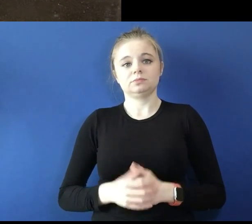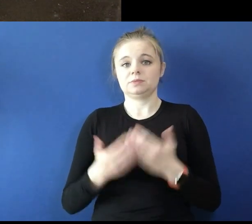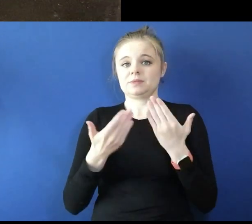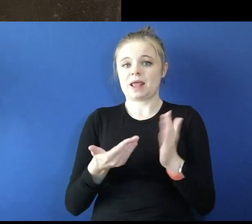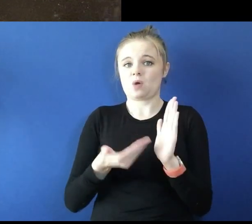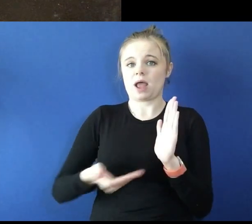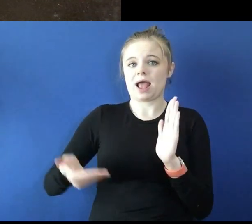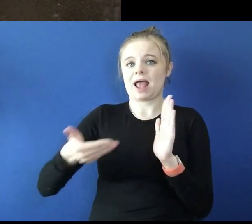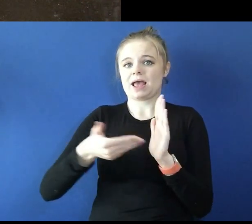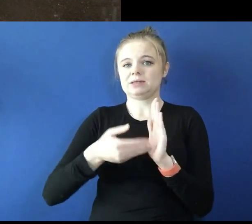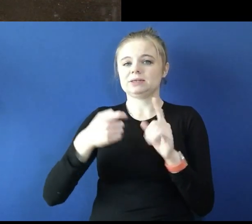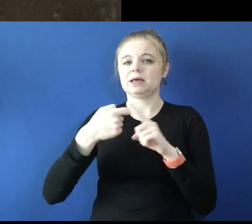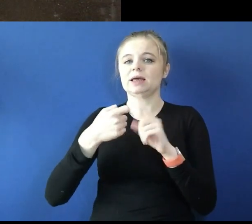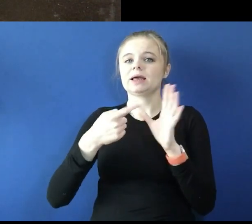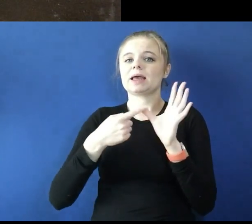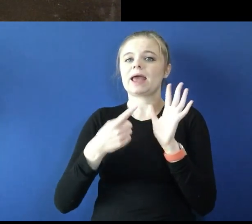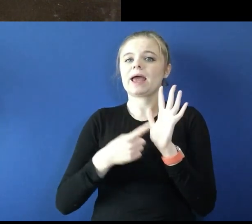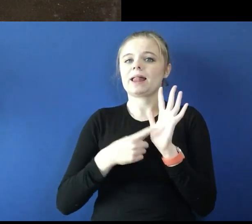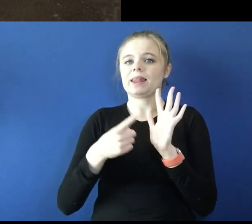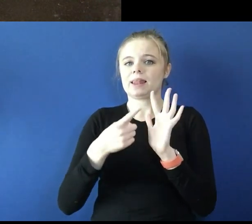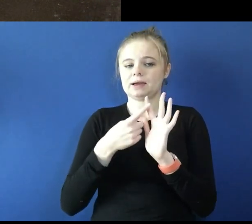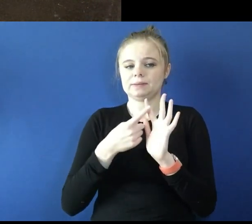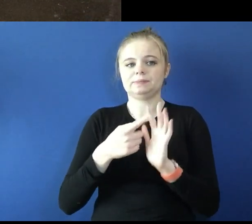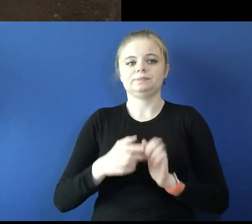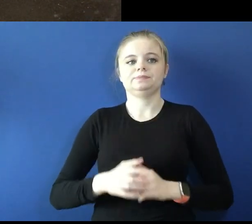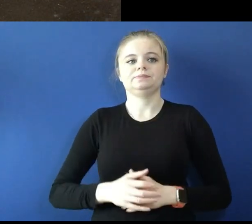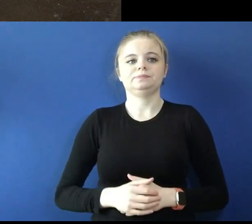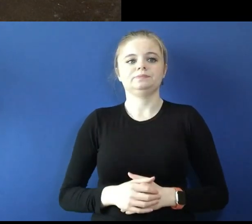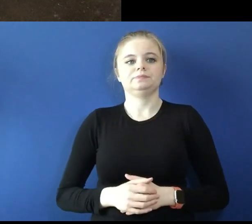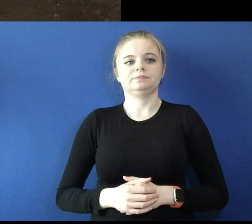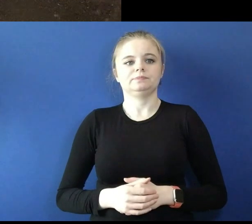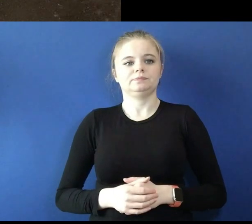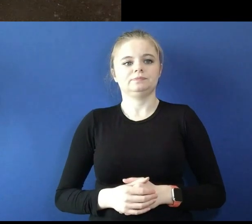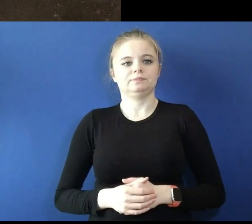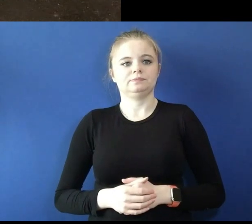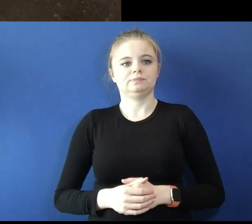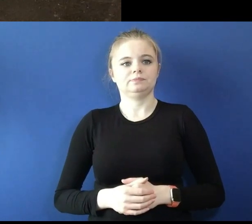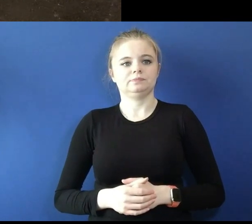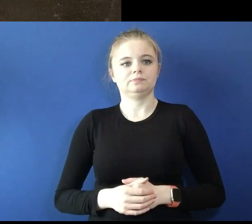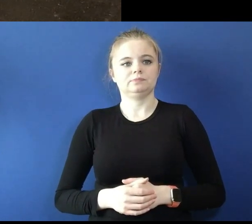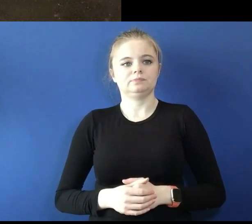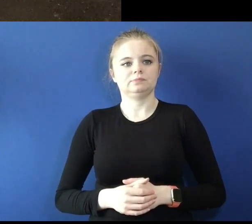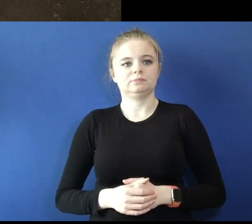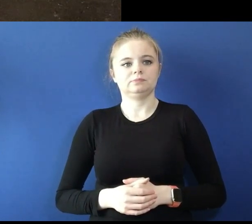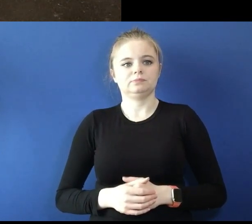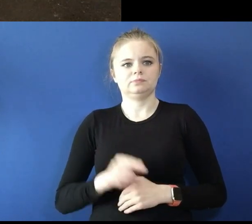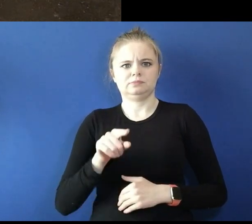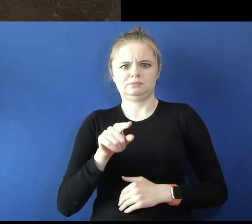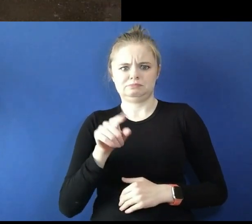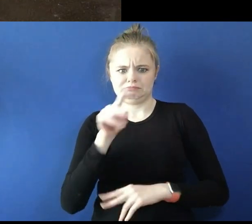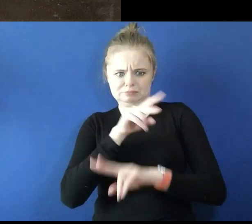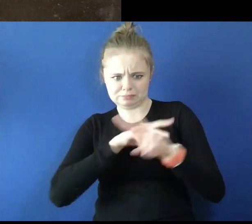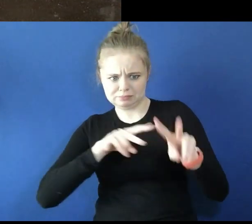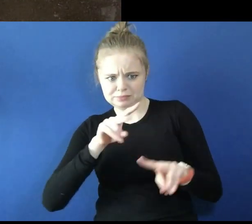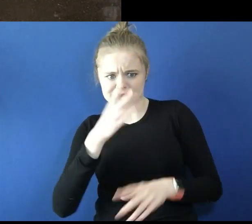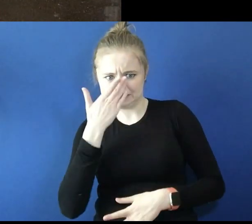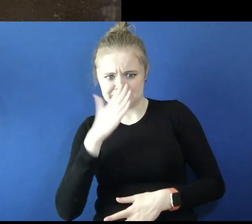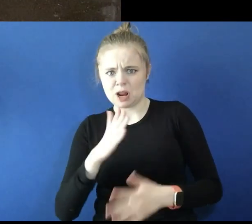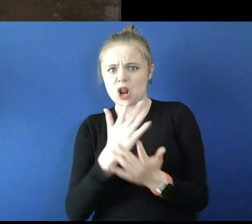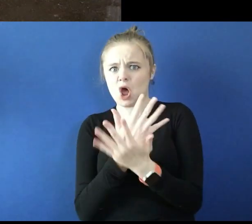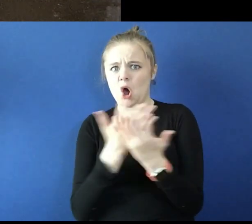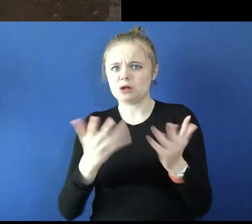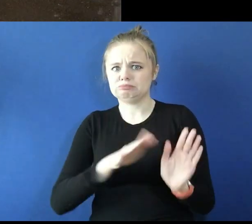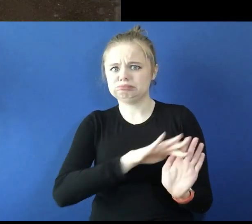Okay, to this nice mixture, I'm going to add all the kale. Now it looks like a lot,